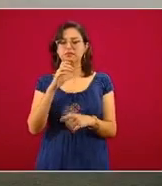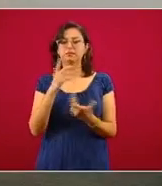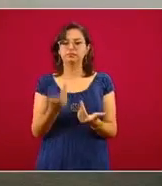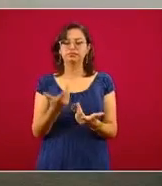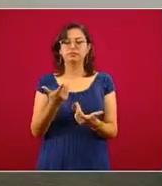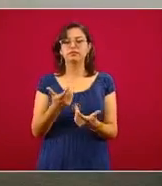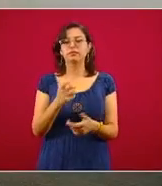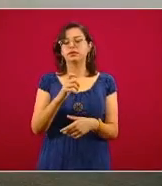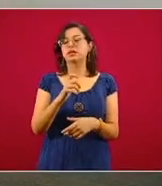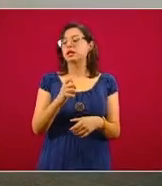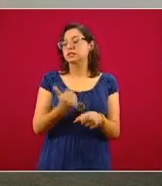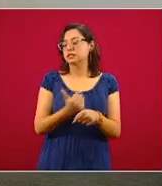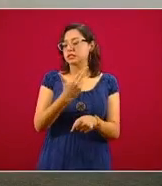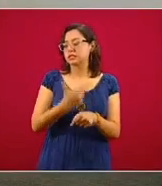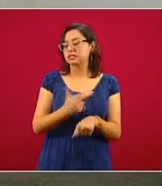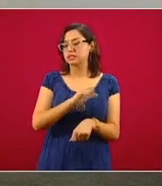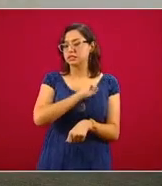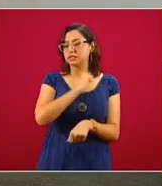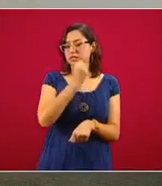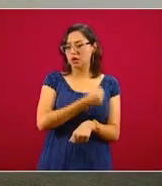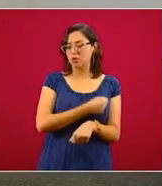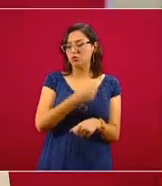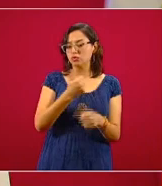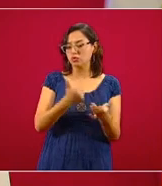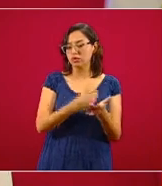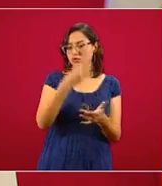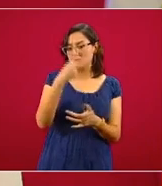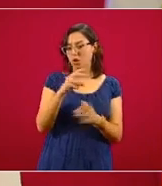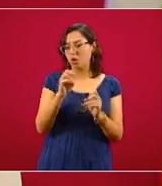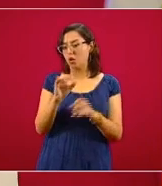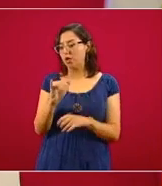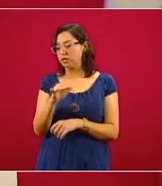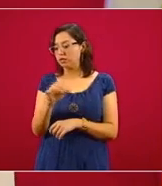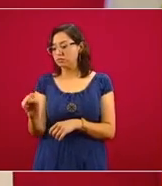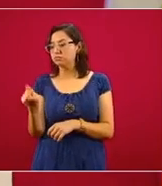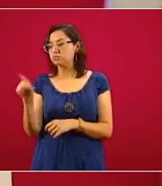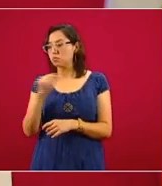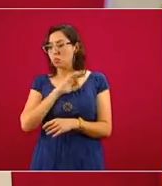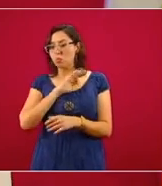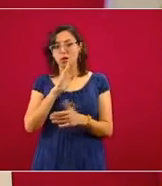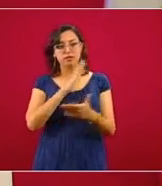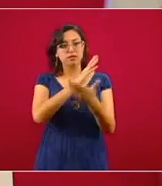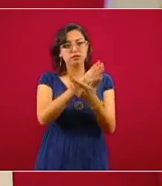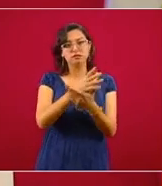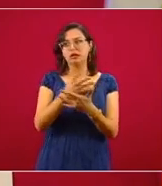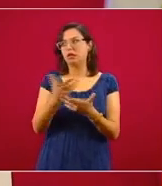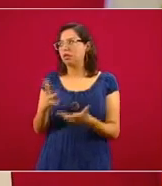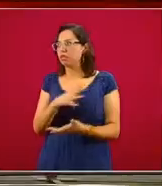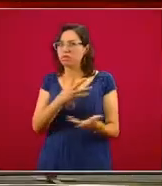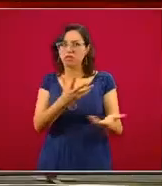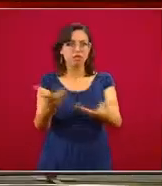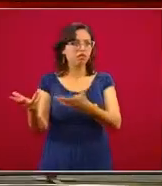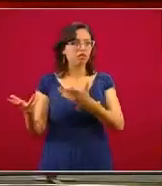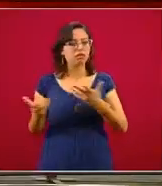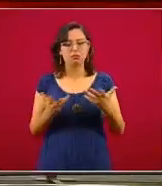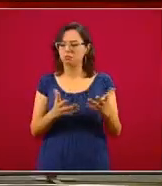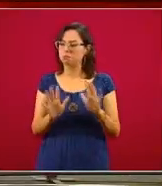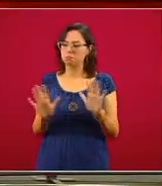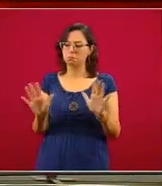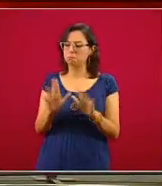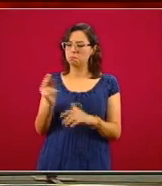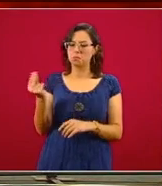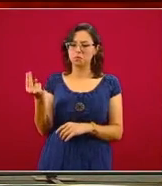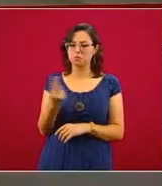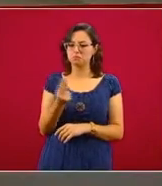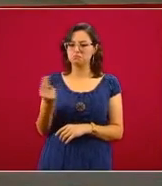Health el IMSS, or a cuál de EAMS, esos whichever hospitales pueden hospitals, dirigirse they'll tell para que you no which tengan que hospital estar to go to so that buscando you're not la looking for unidad the right one. adecuada. Esto es